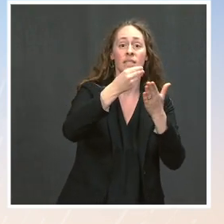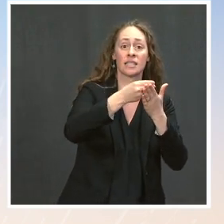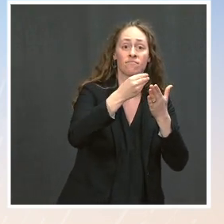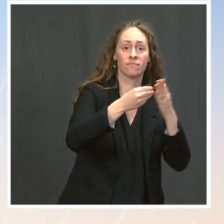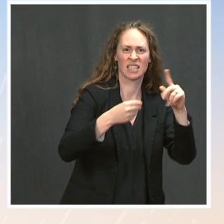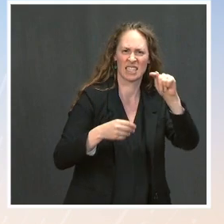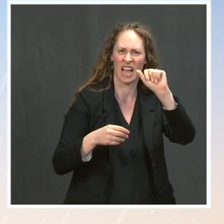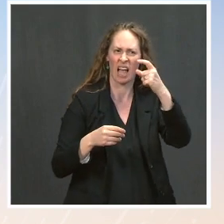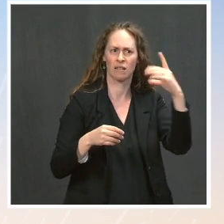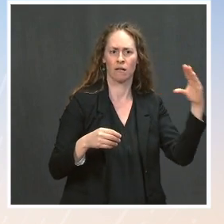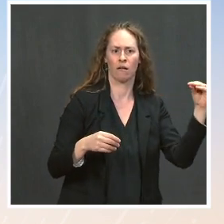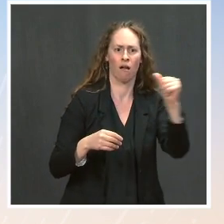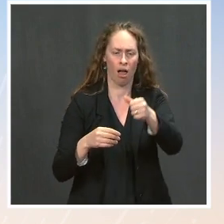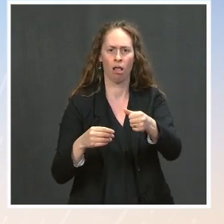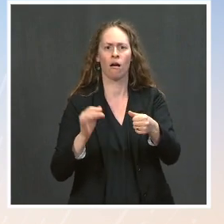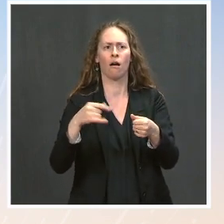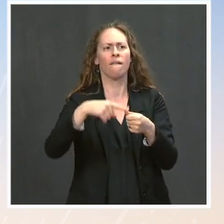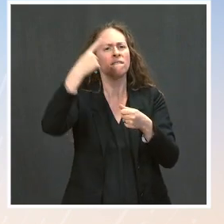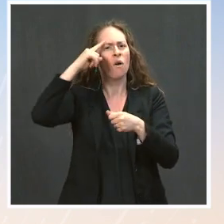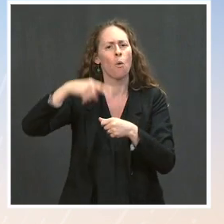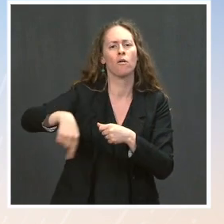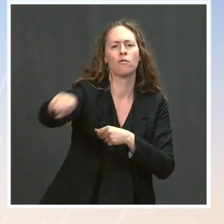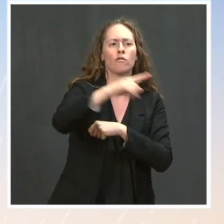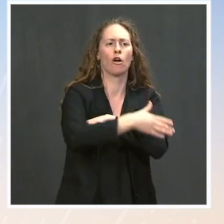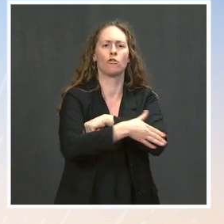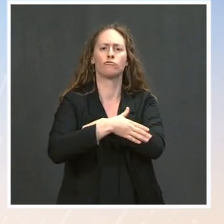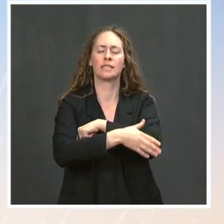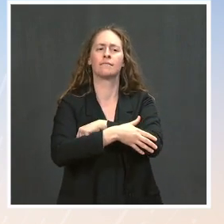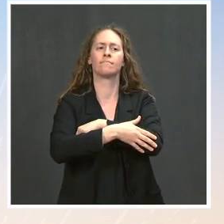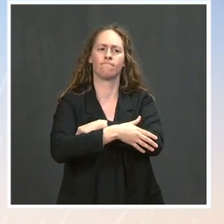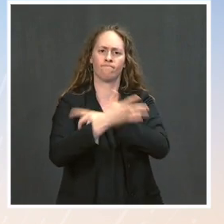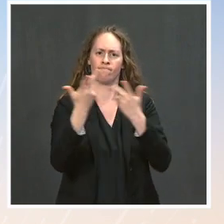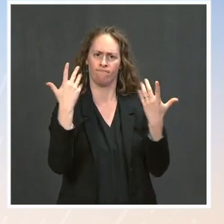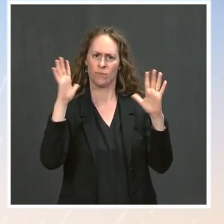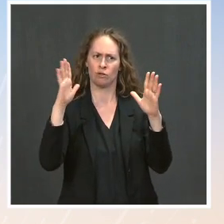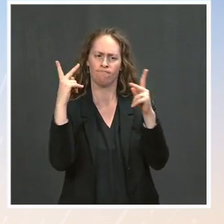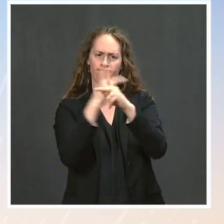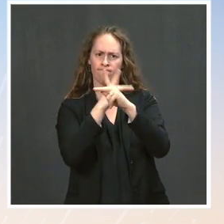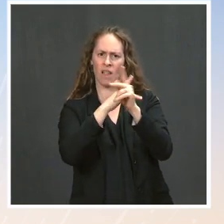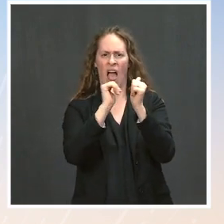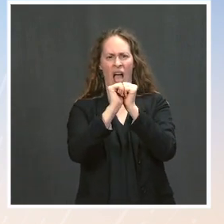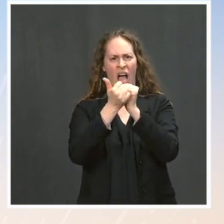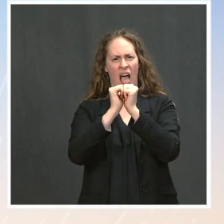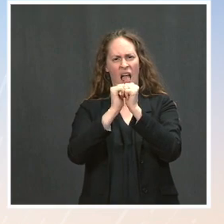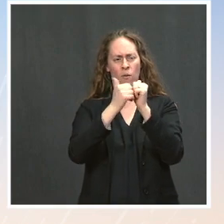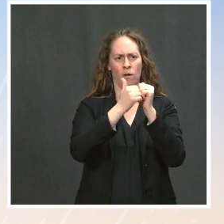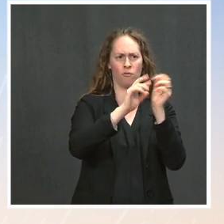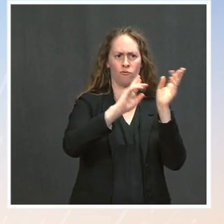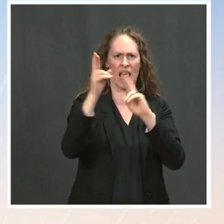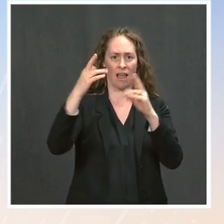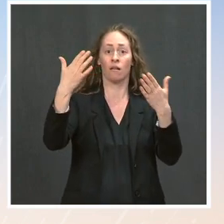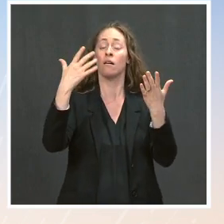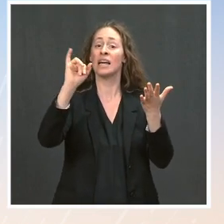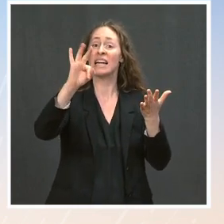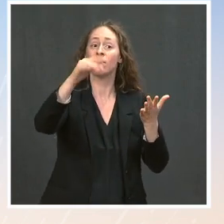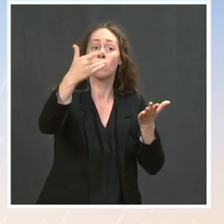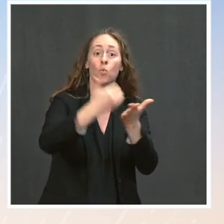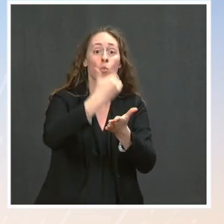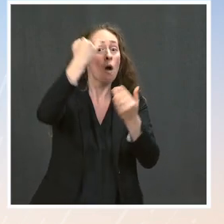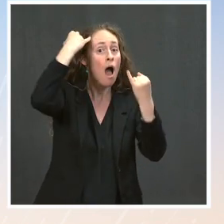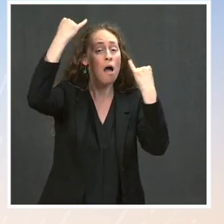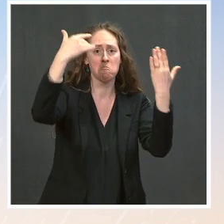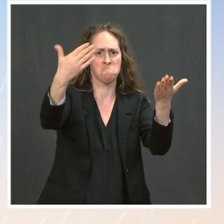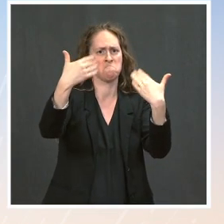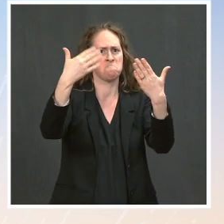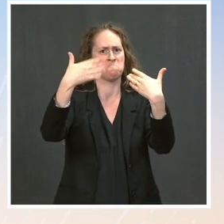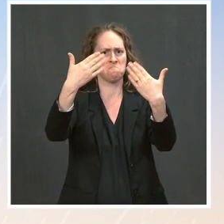ways to responsibly pay for it, and he is welcoming and encouraging others to come forward with their ideas as well. Are you going to need reconciliation